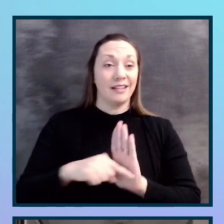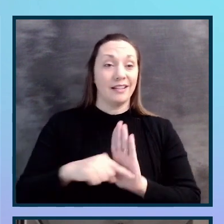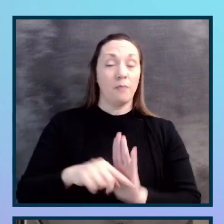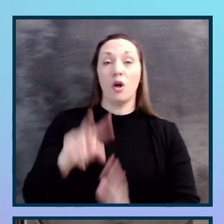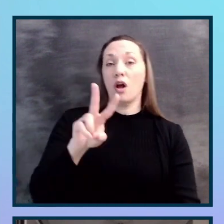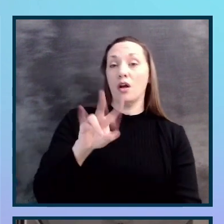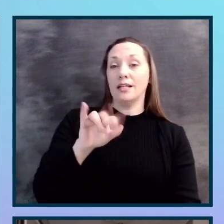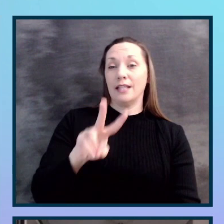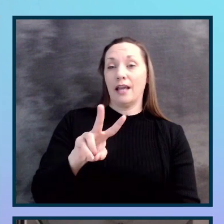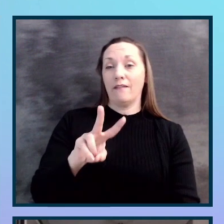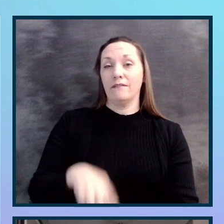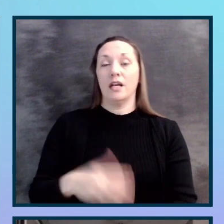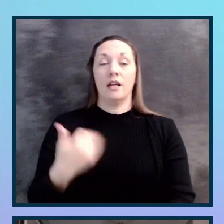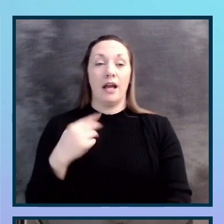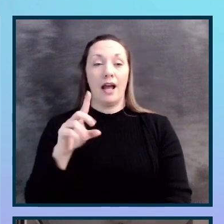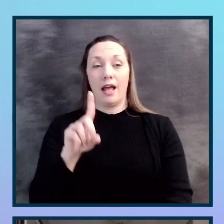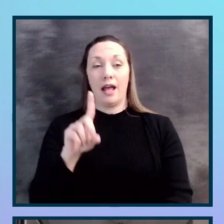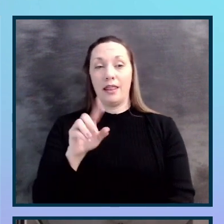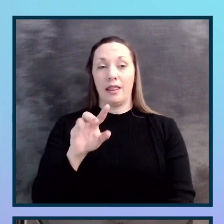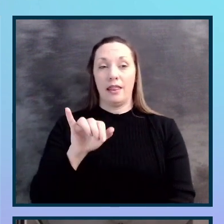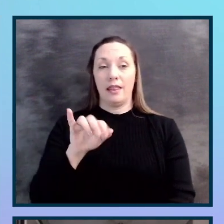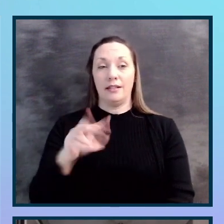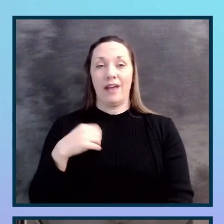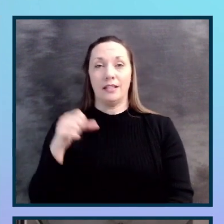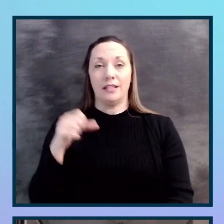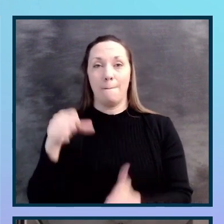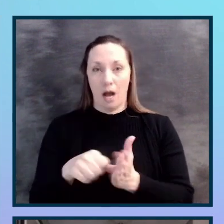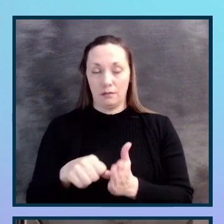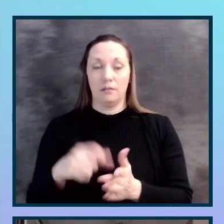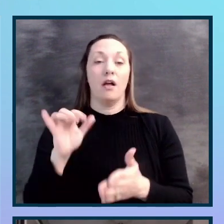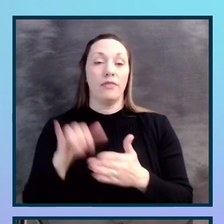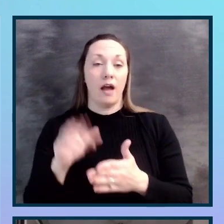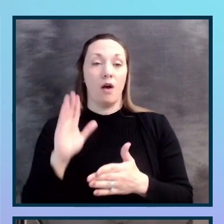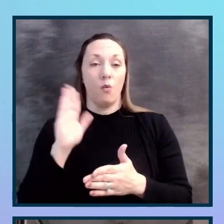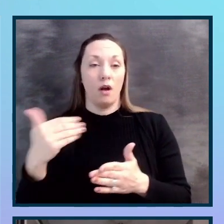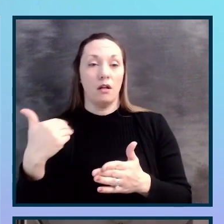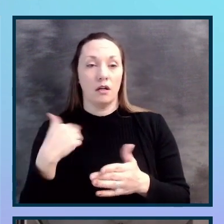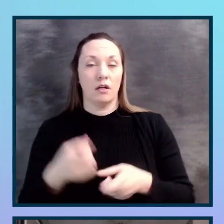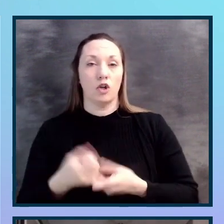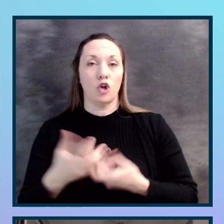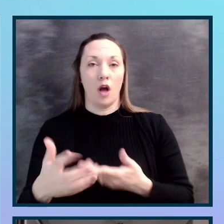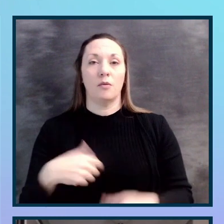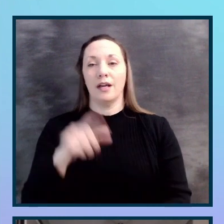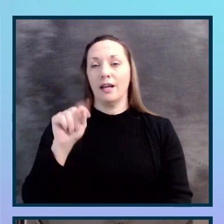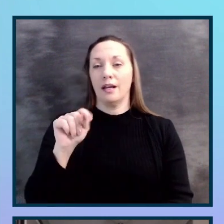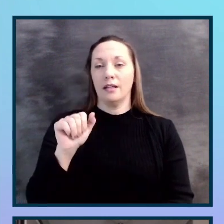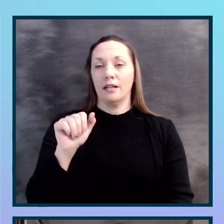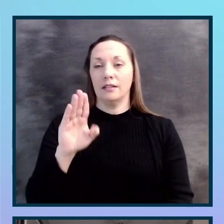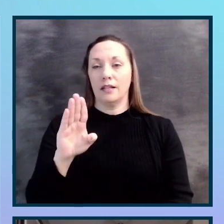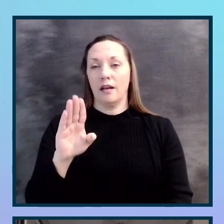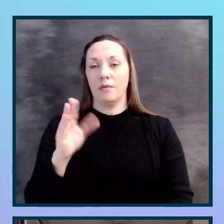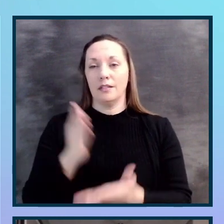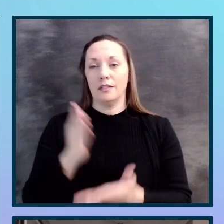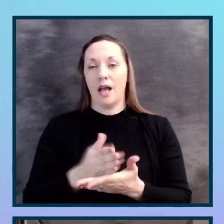text, and the div has the button as a descendant. This will then cause there to be a tab stop for the button, but it